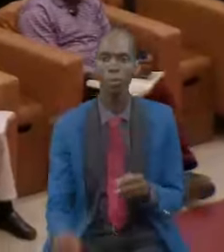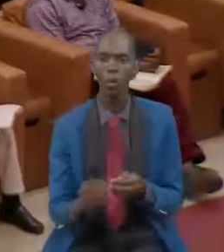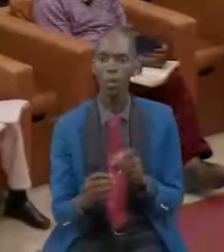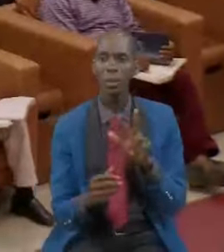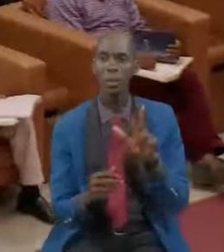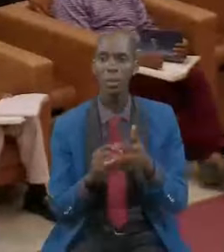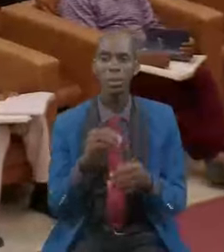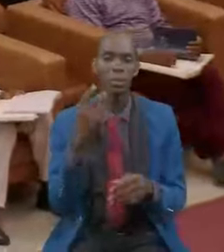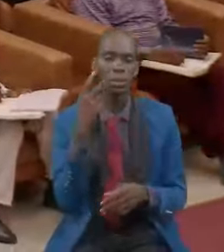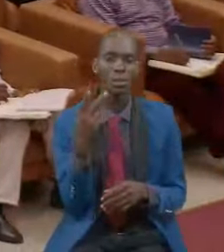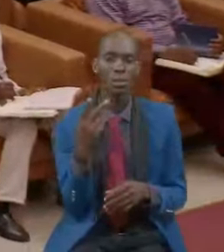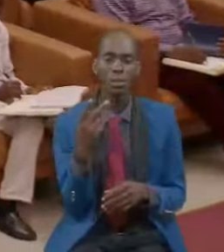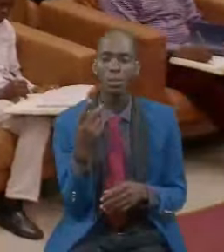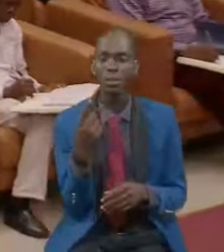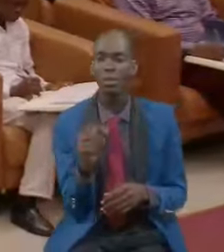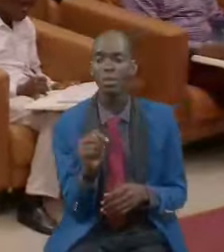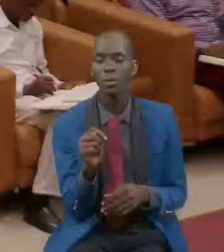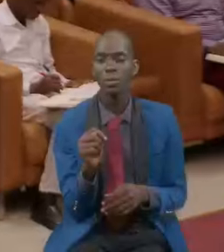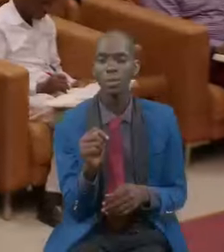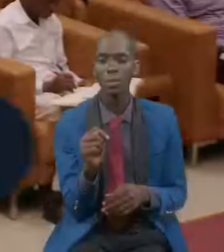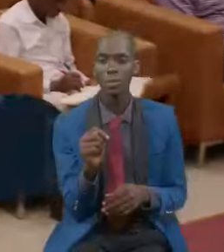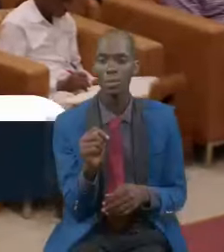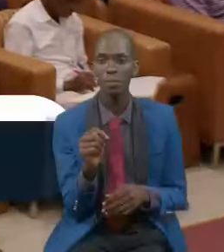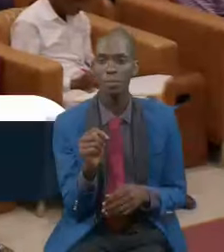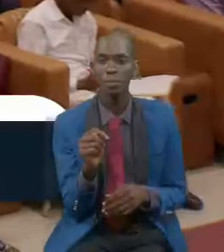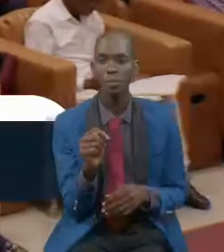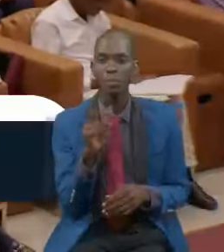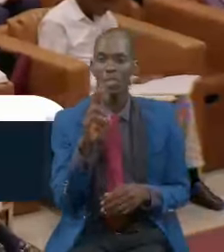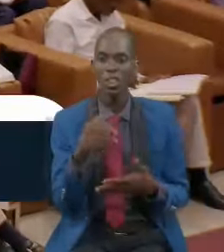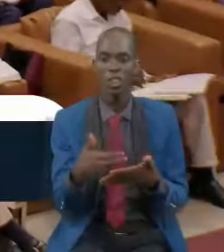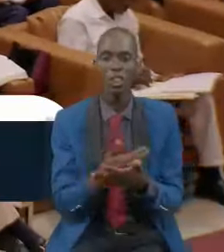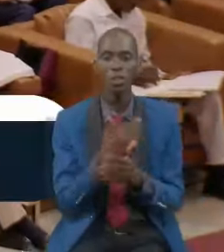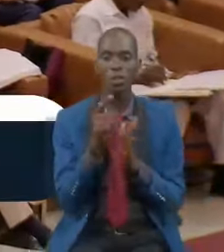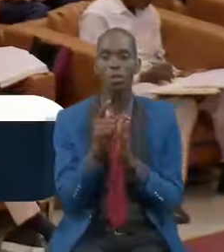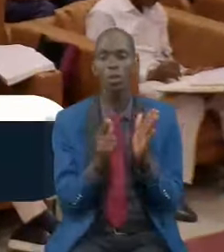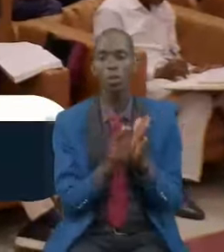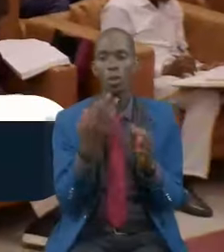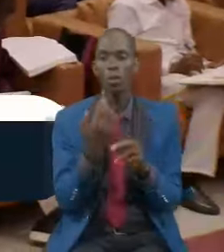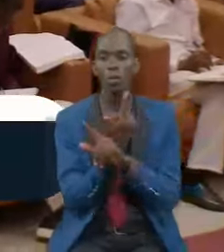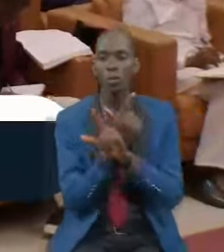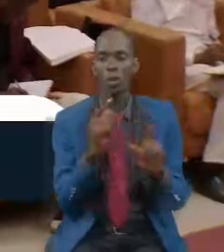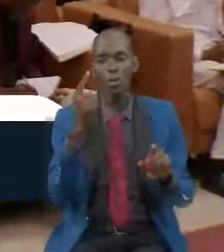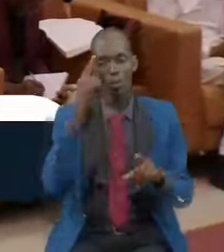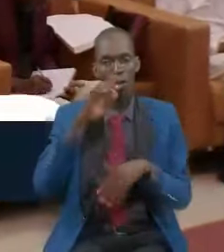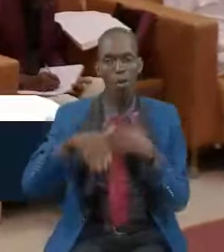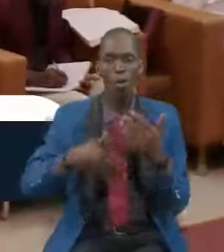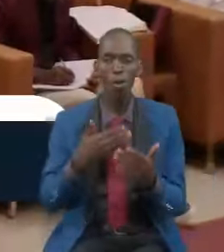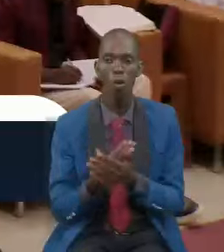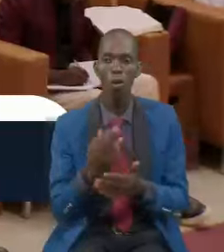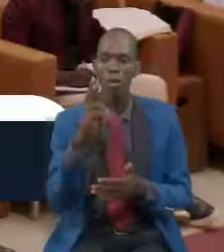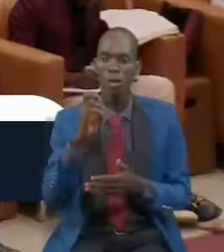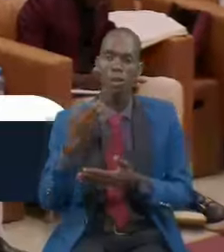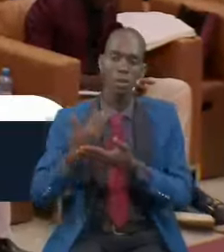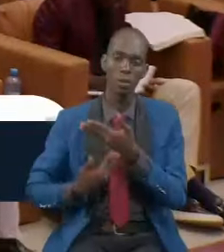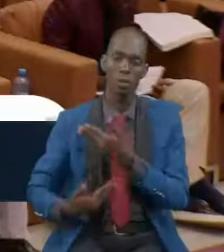at the renewed law of liberty for all